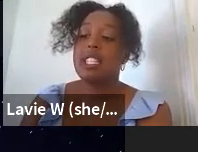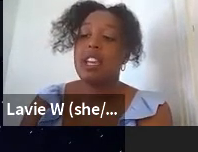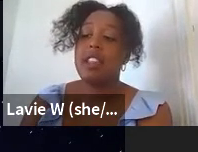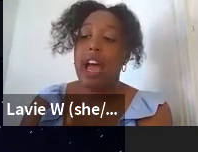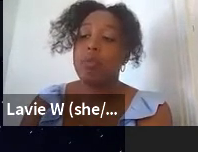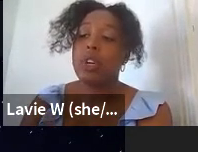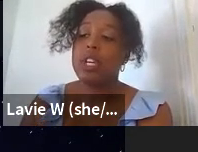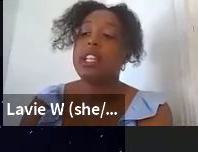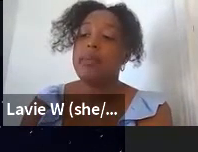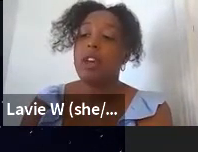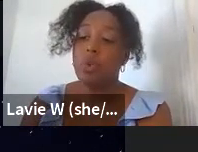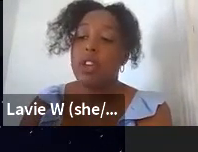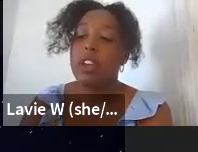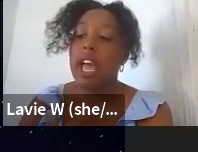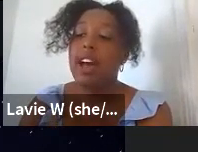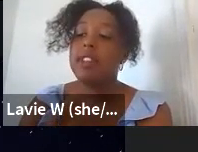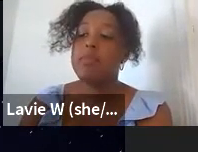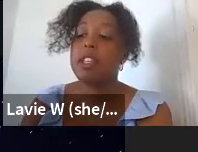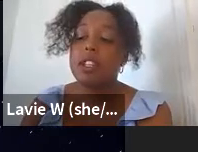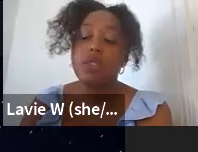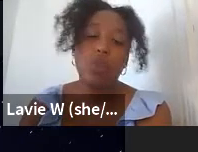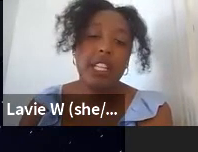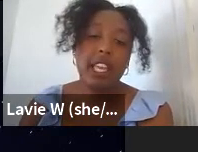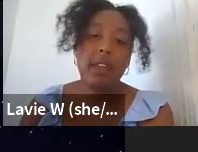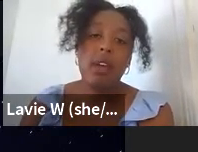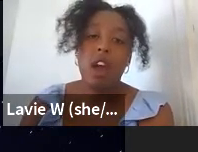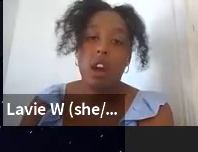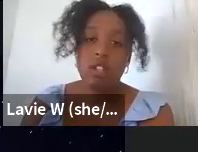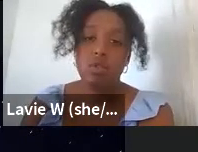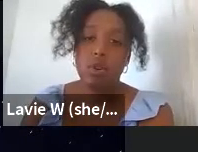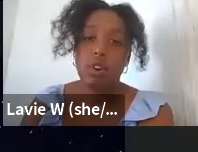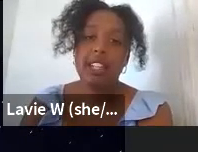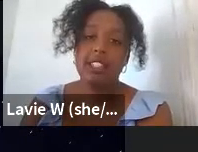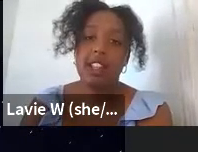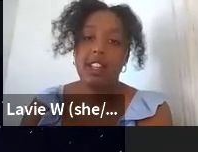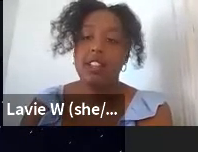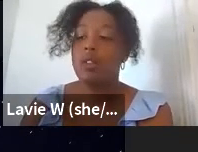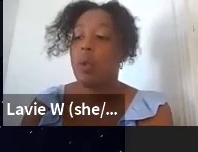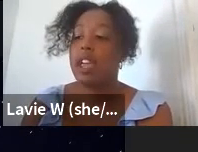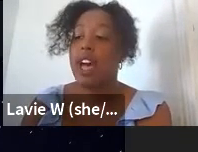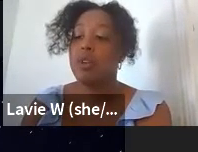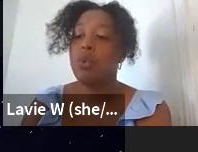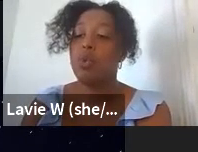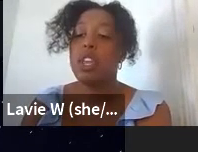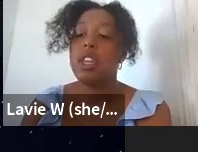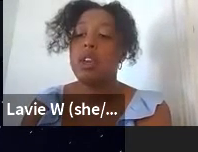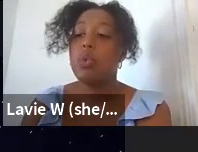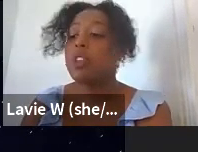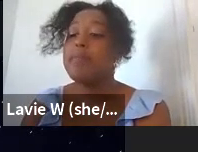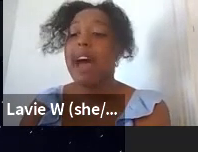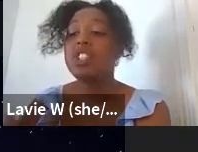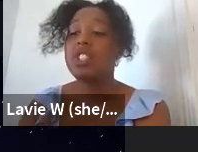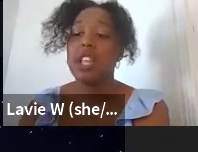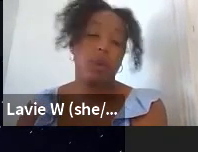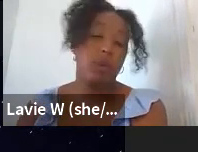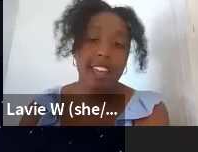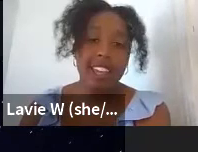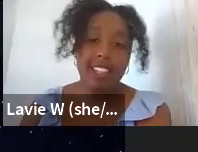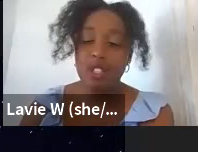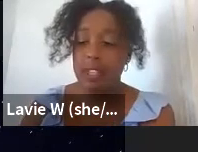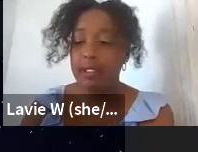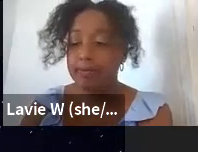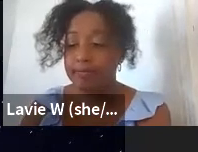this idea that I'm reclaiming, or we have the ability to reclaim our story and tell it the way that we would imagine that we